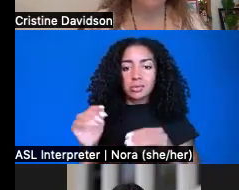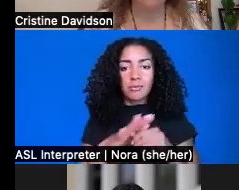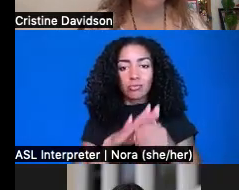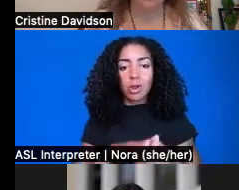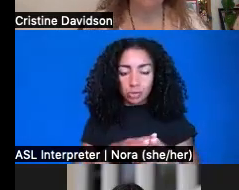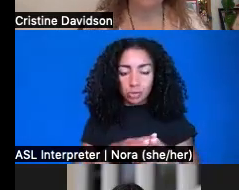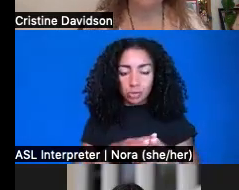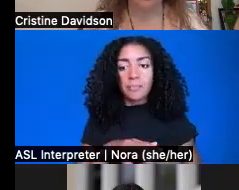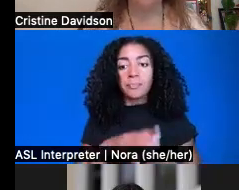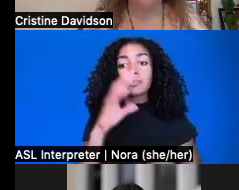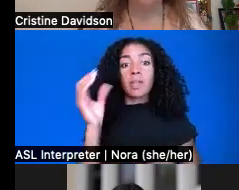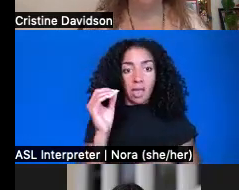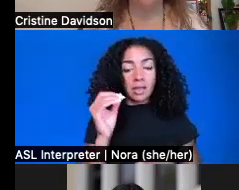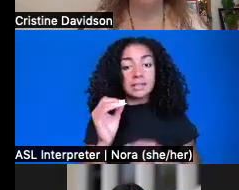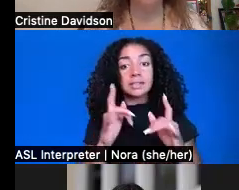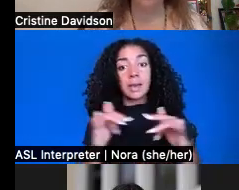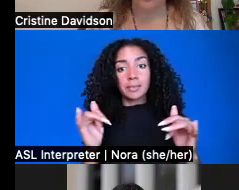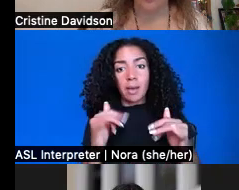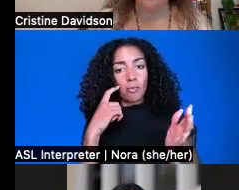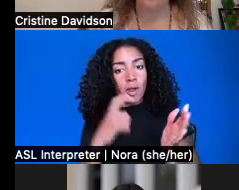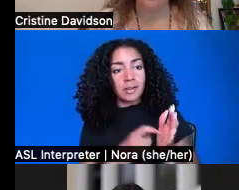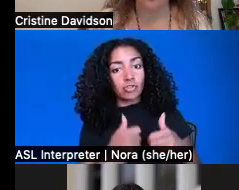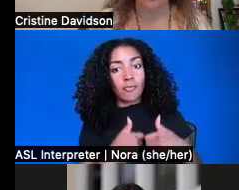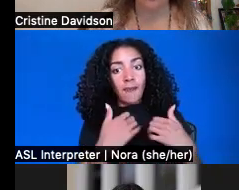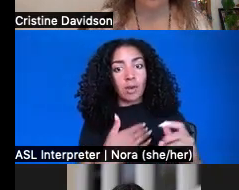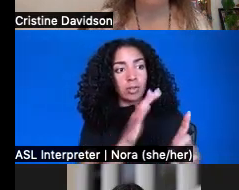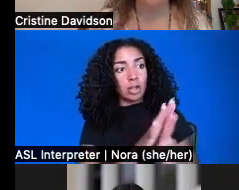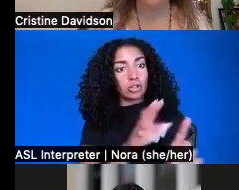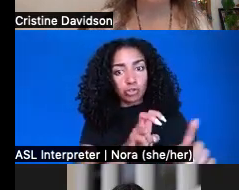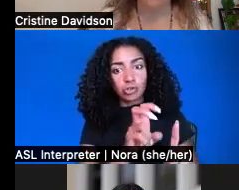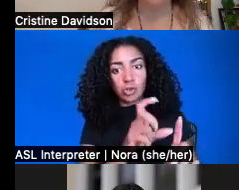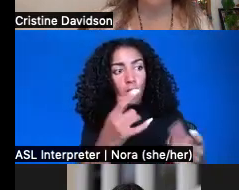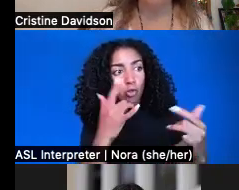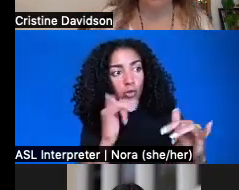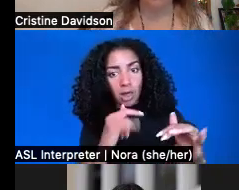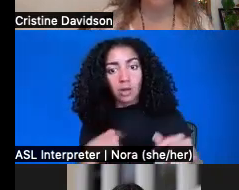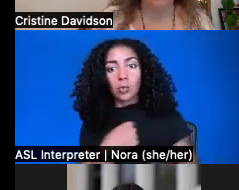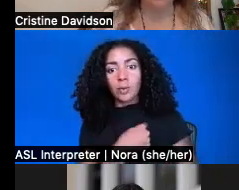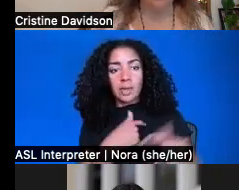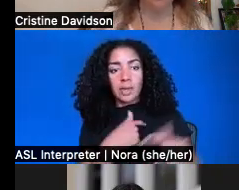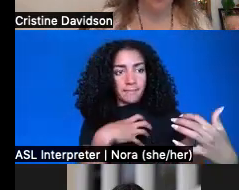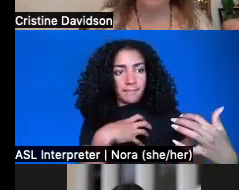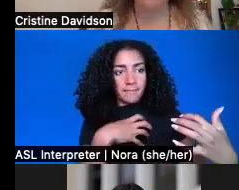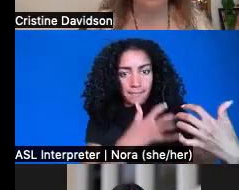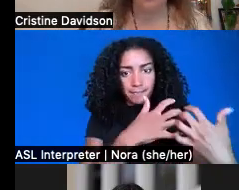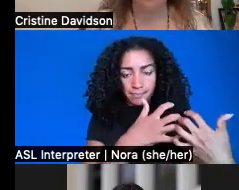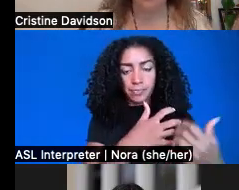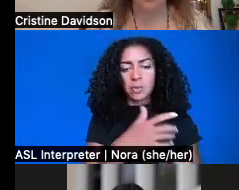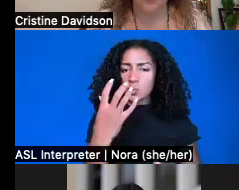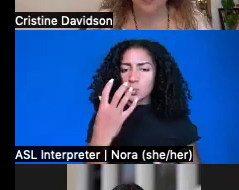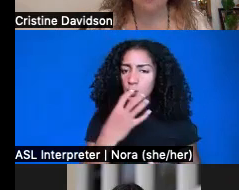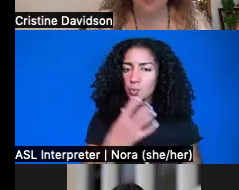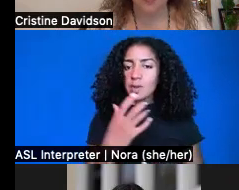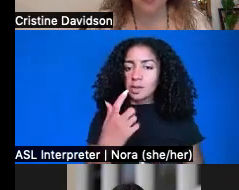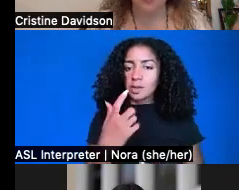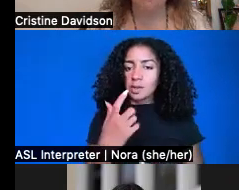big ask, but it's also an important ask to be thinking about dismantling the pillars at the same time as we're